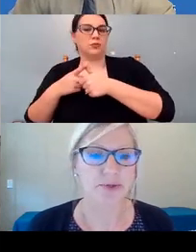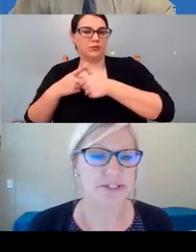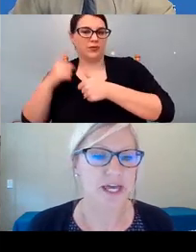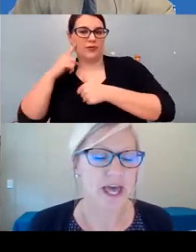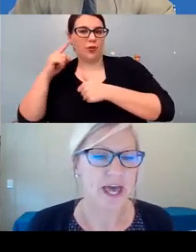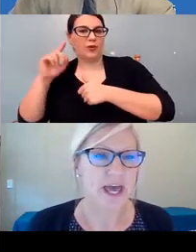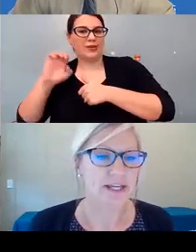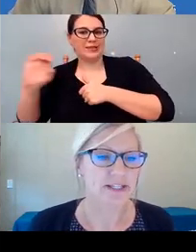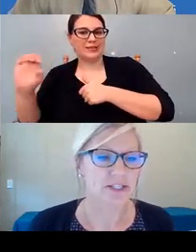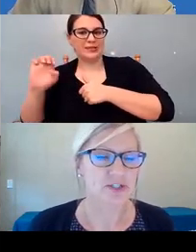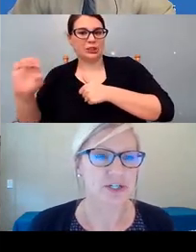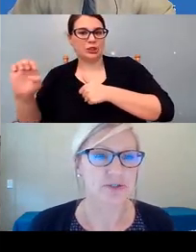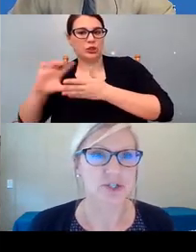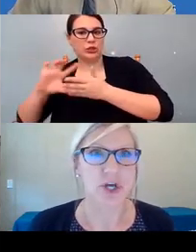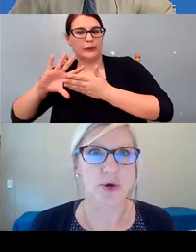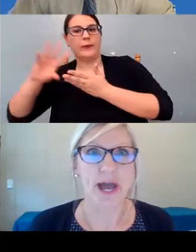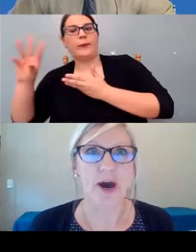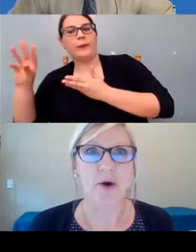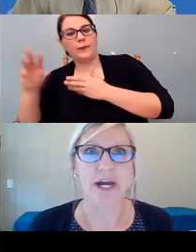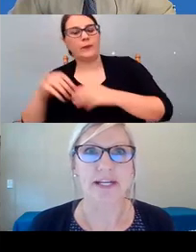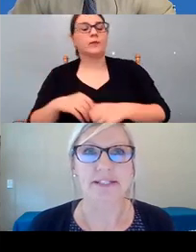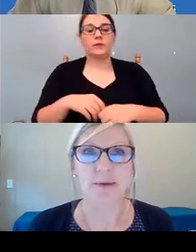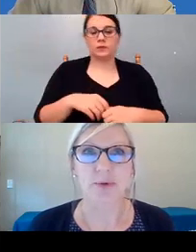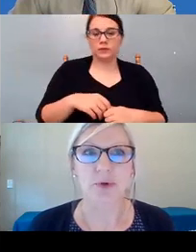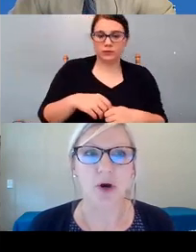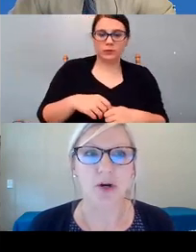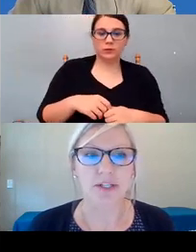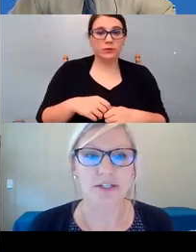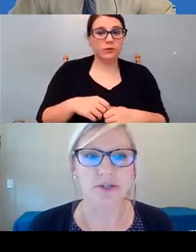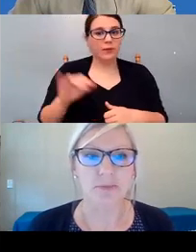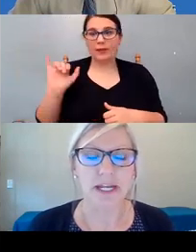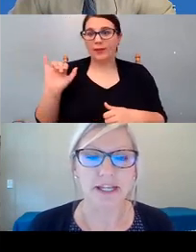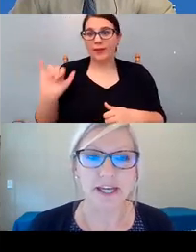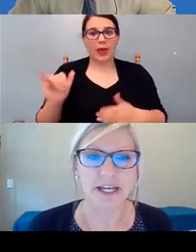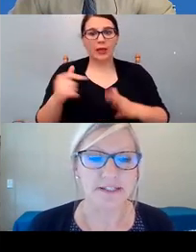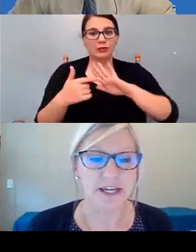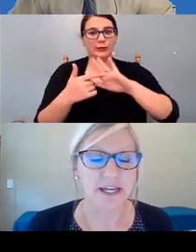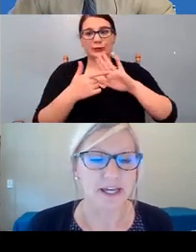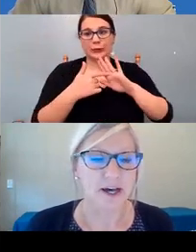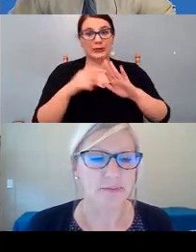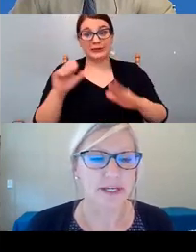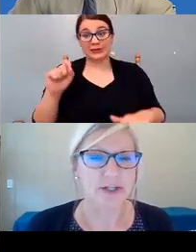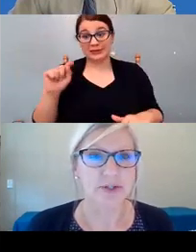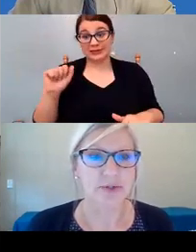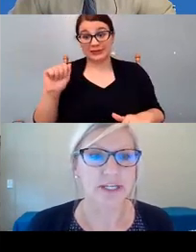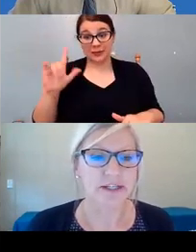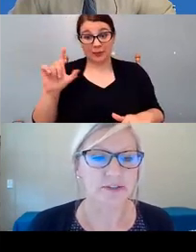welcome those, and it just goes to show how a stable card can do many things,